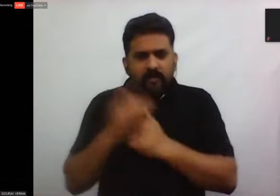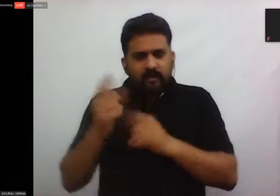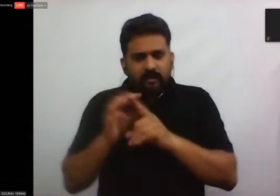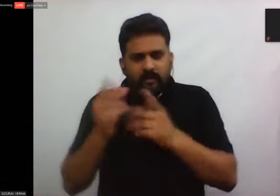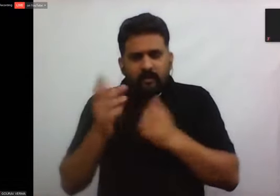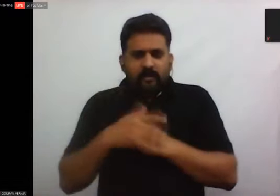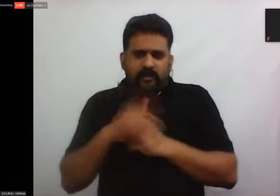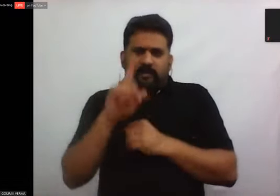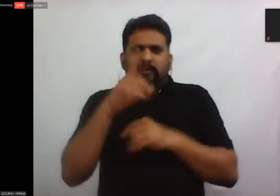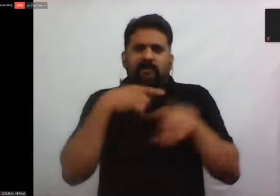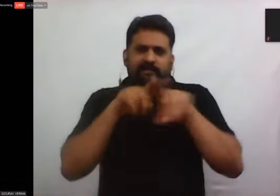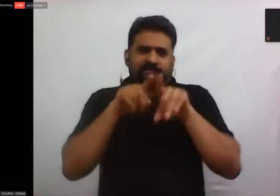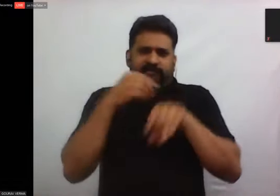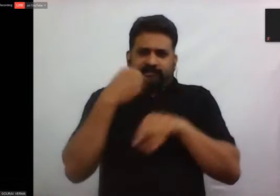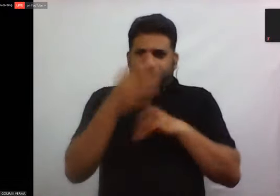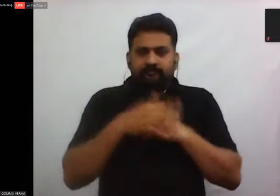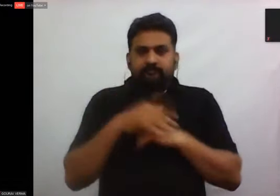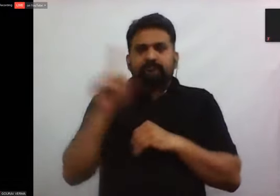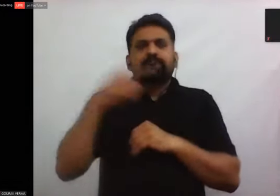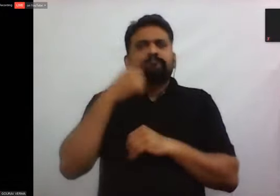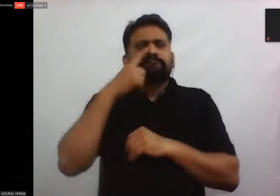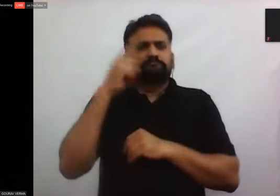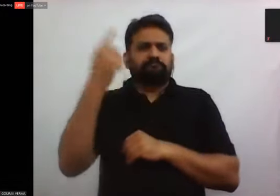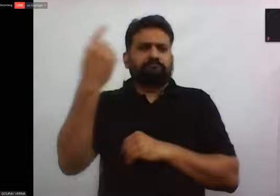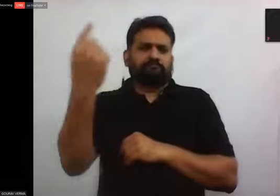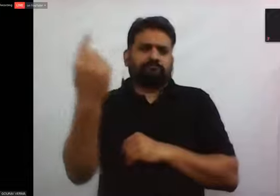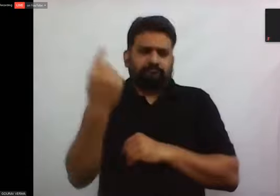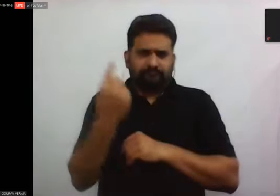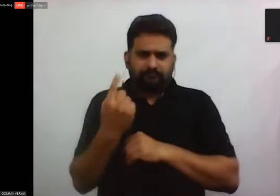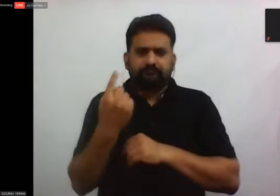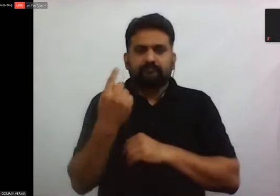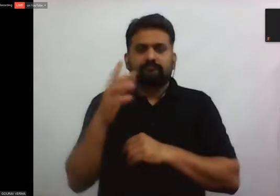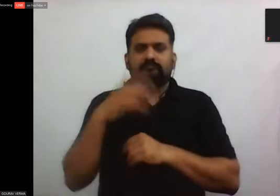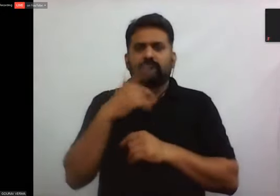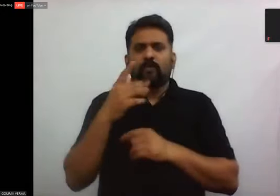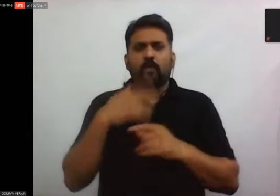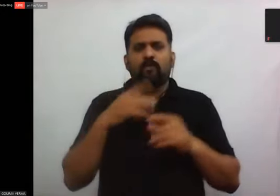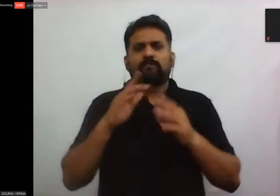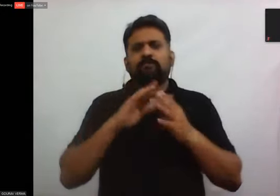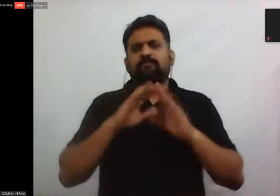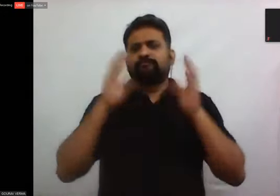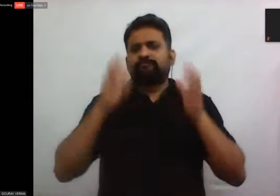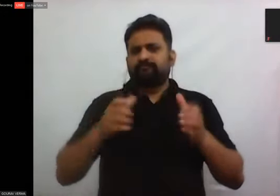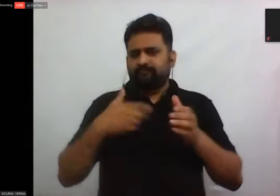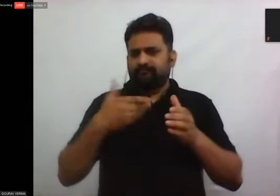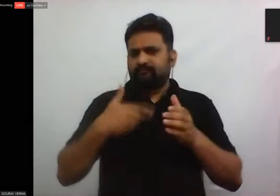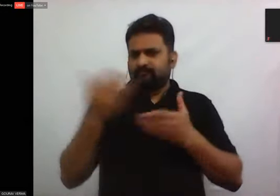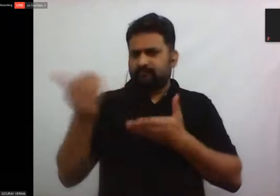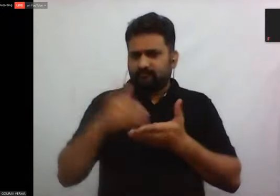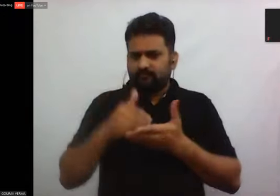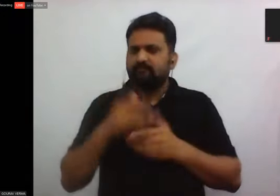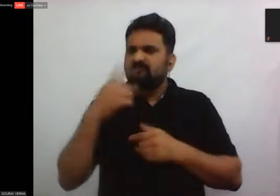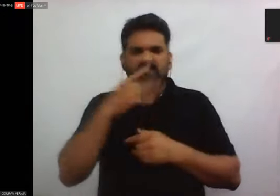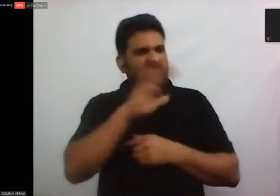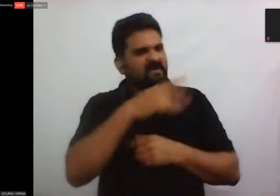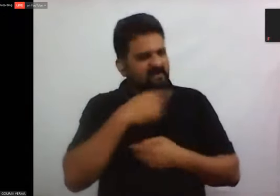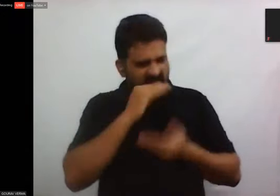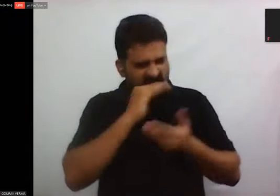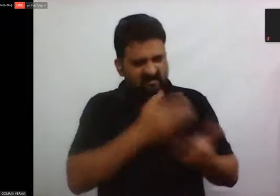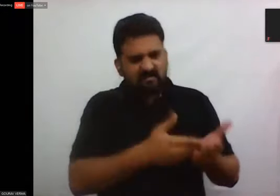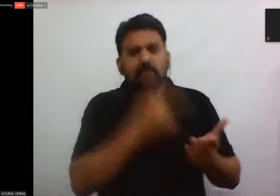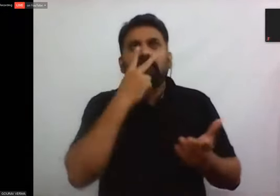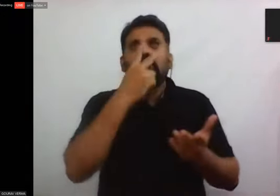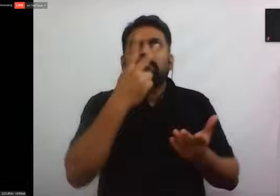for an example, there was a mother who came to one of our centers and said that my child is not able to see or